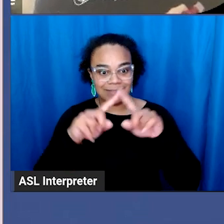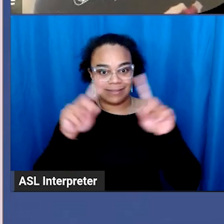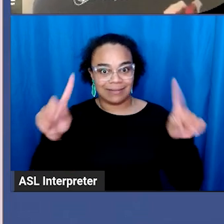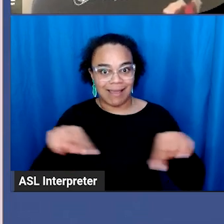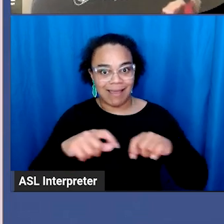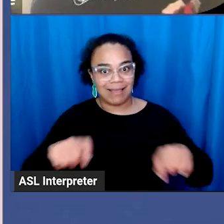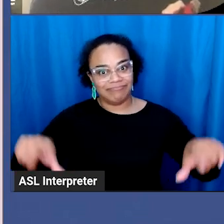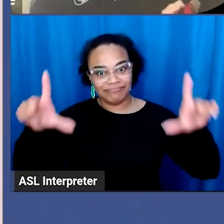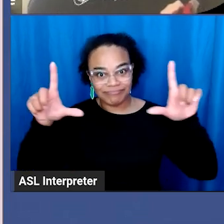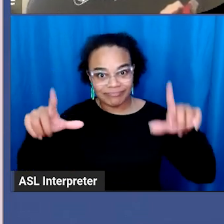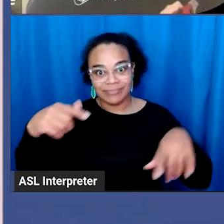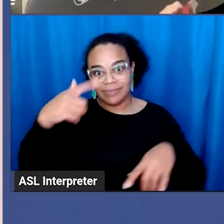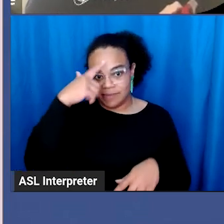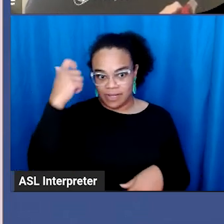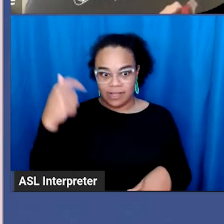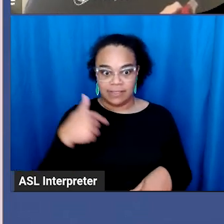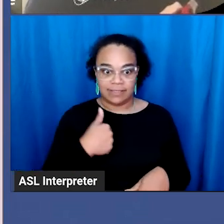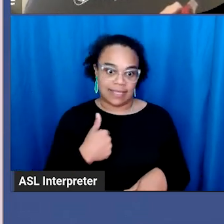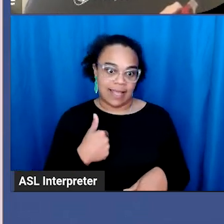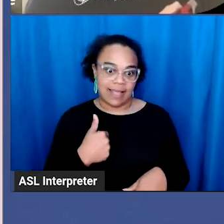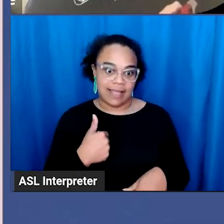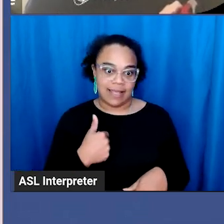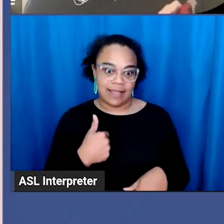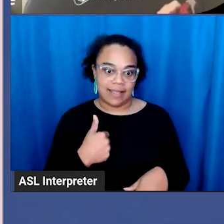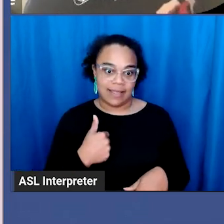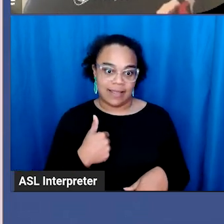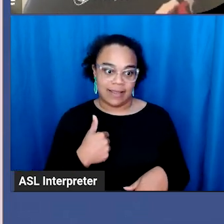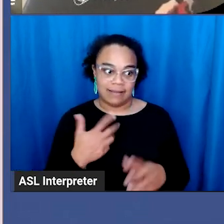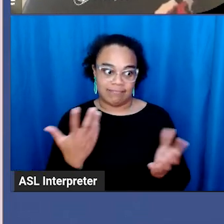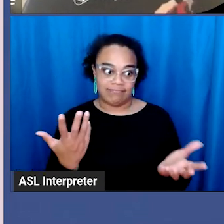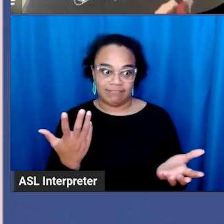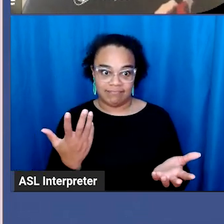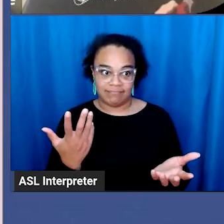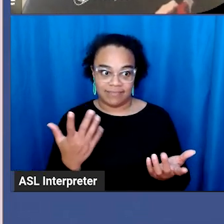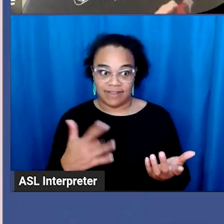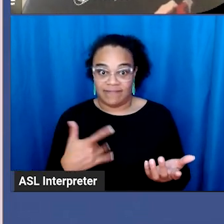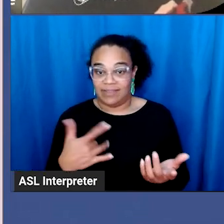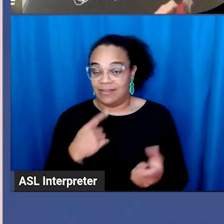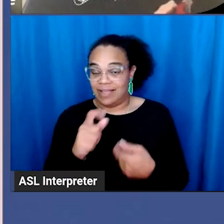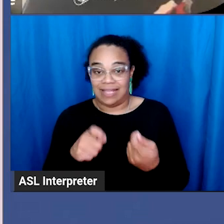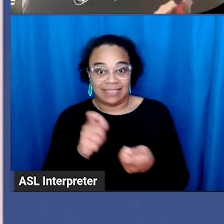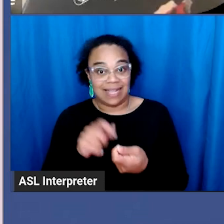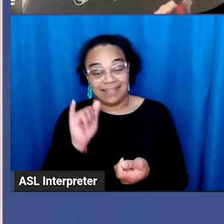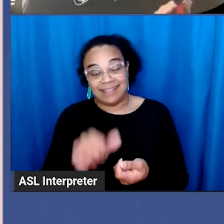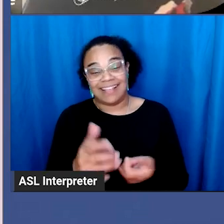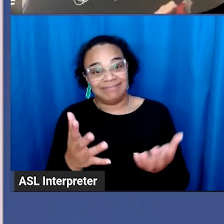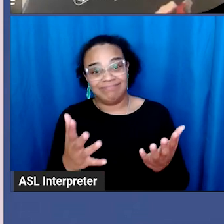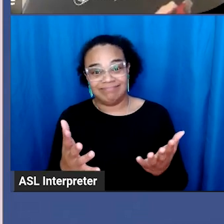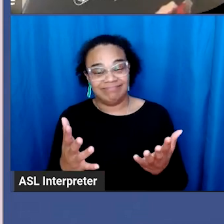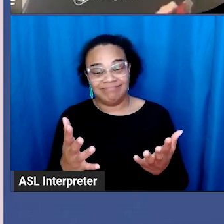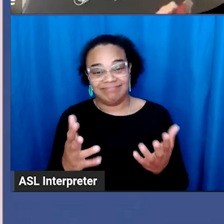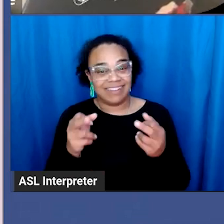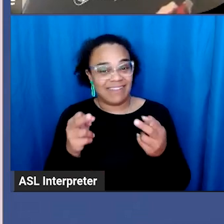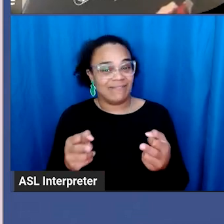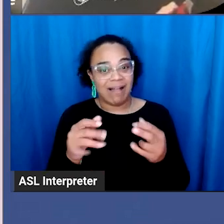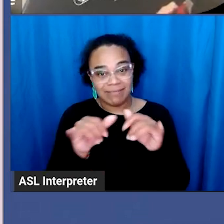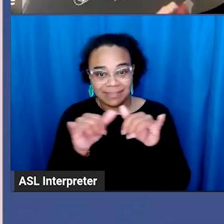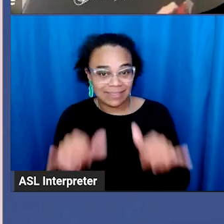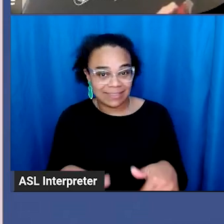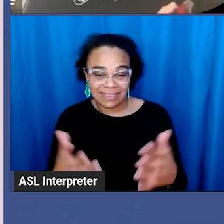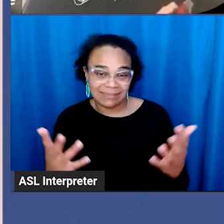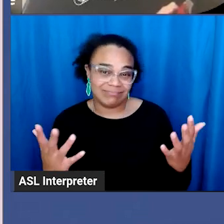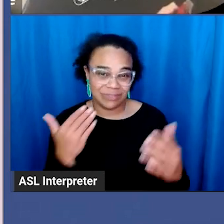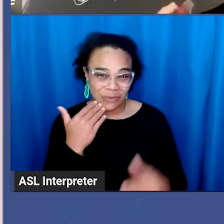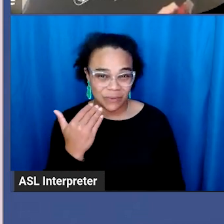I just exactly that, I don't know, just fuck the